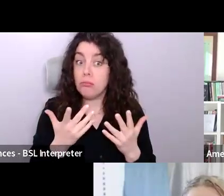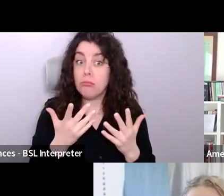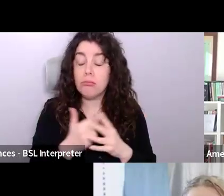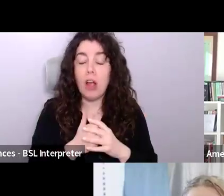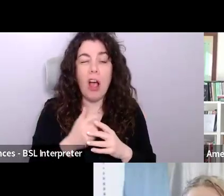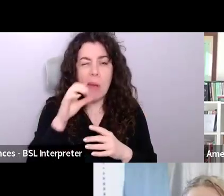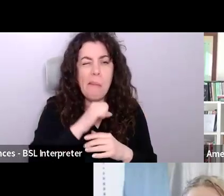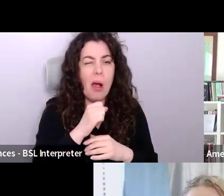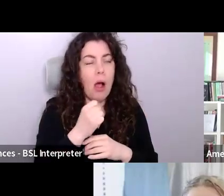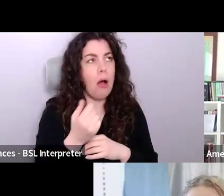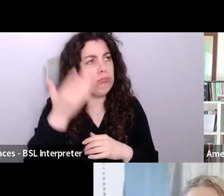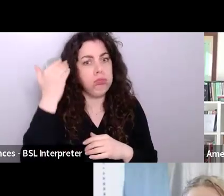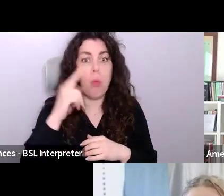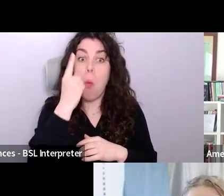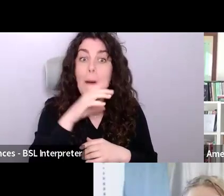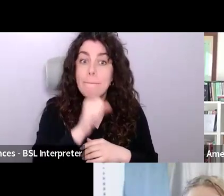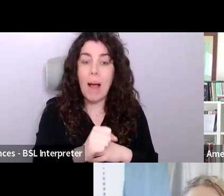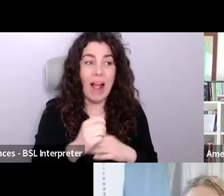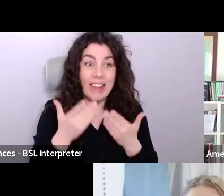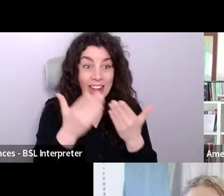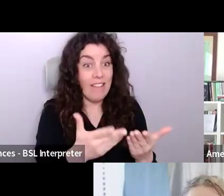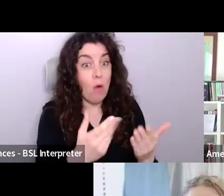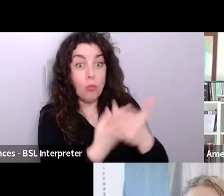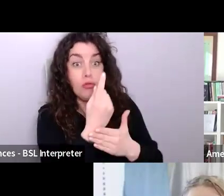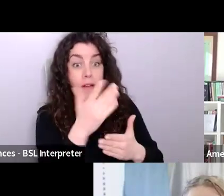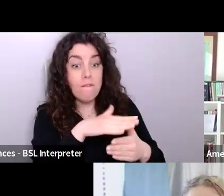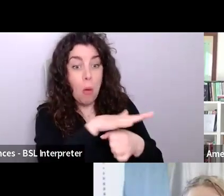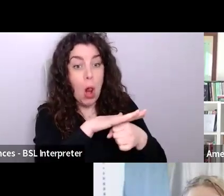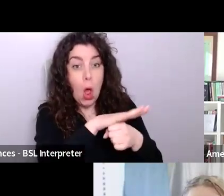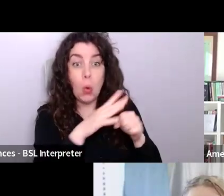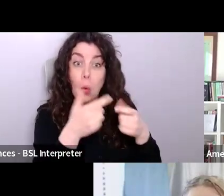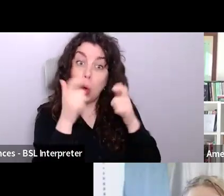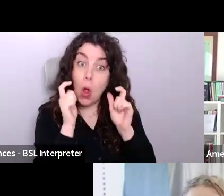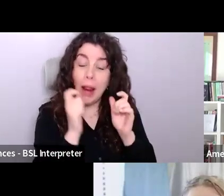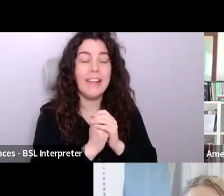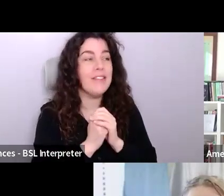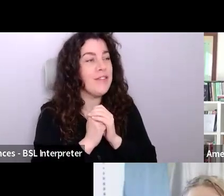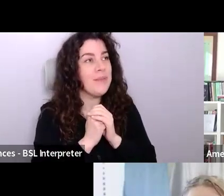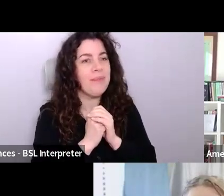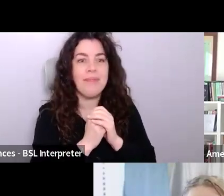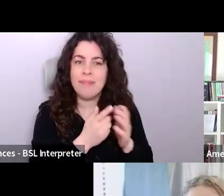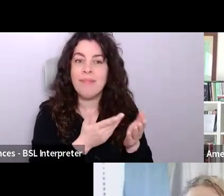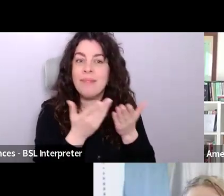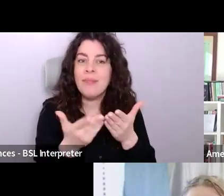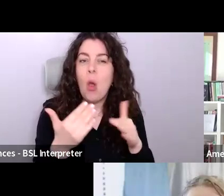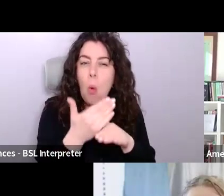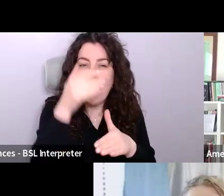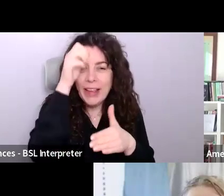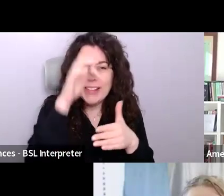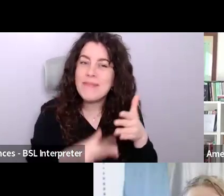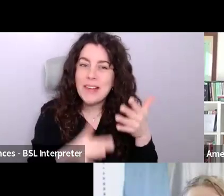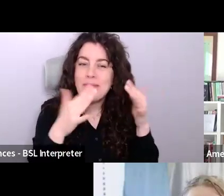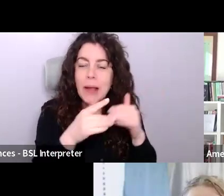a young man was given an opportunity from a local college, a work experience